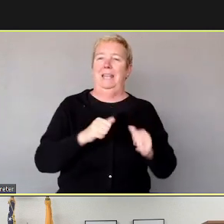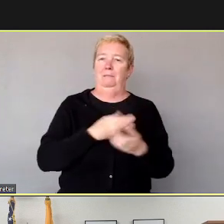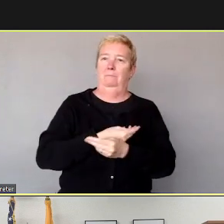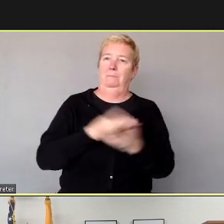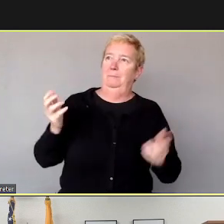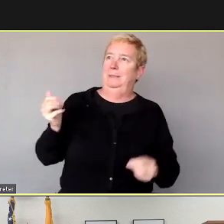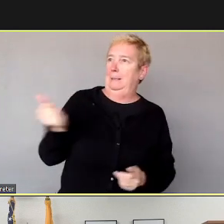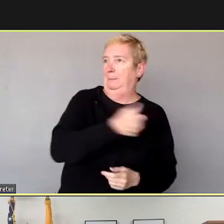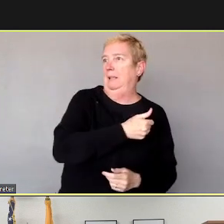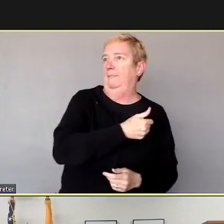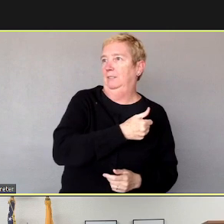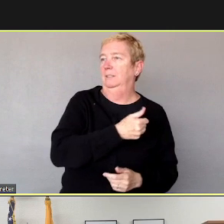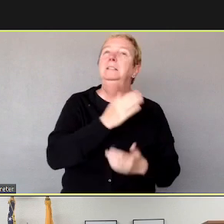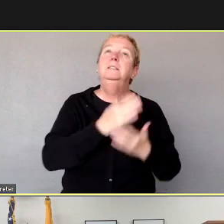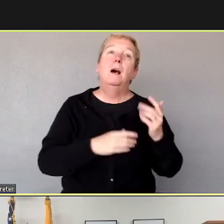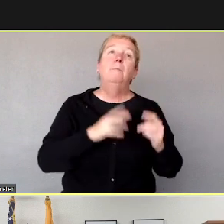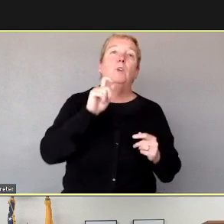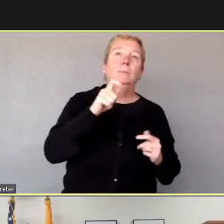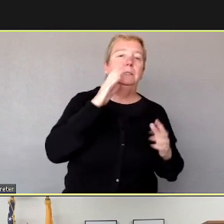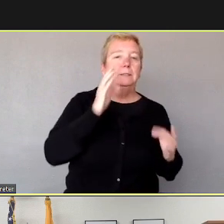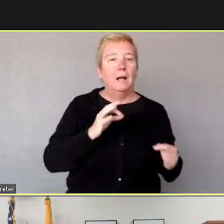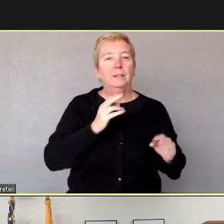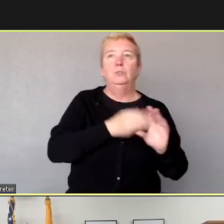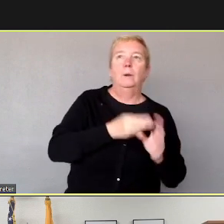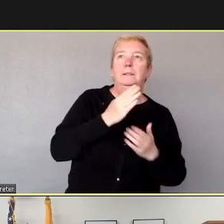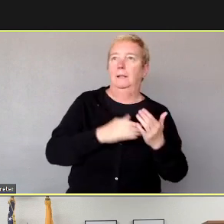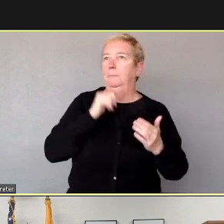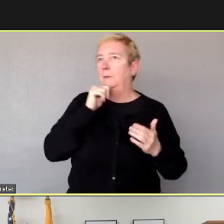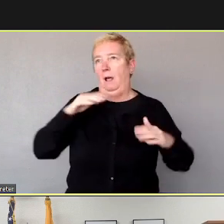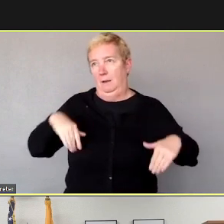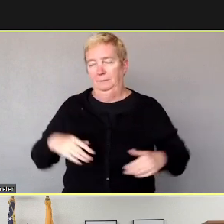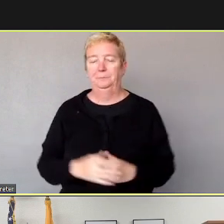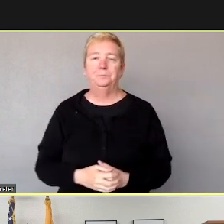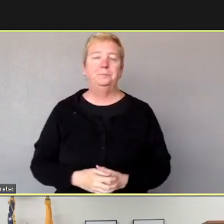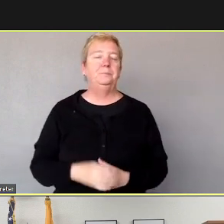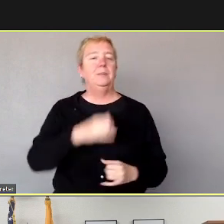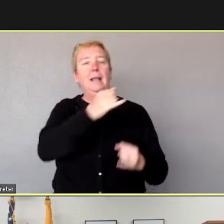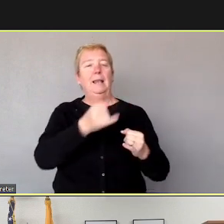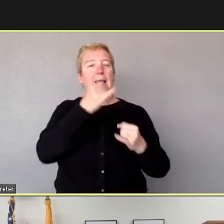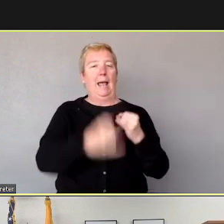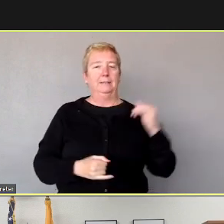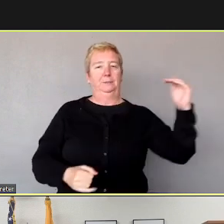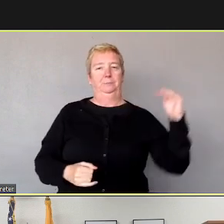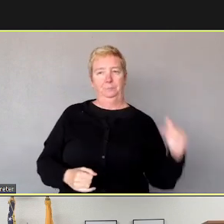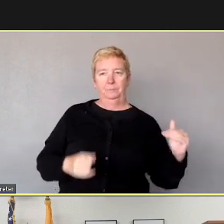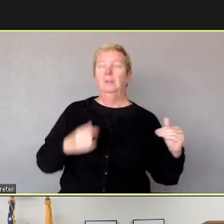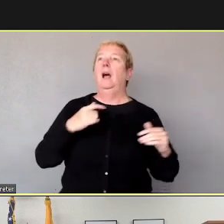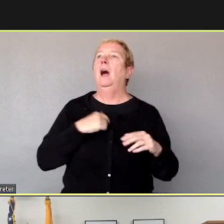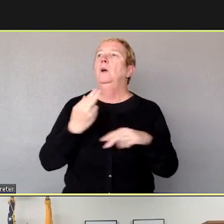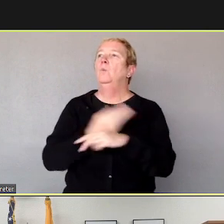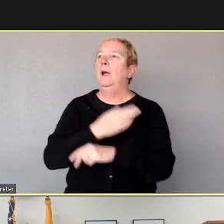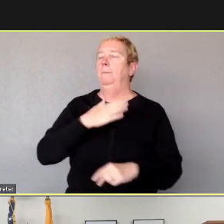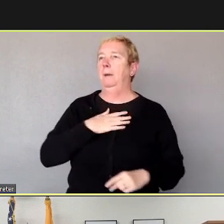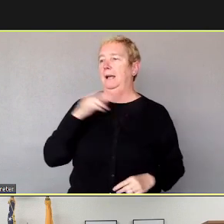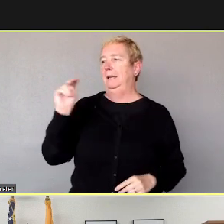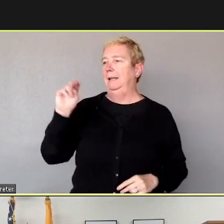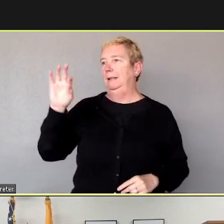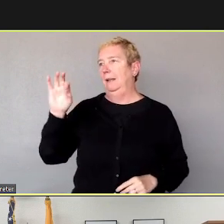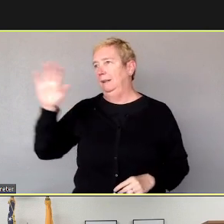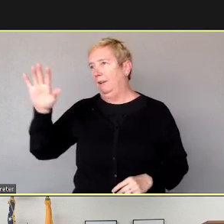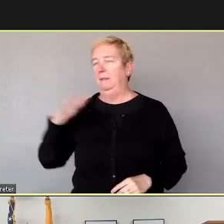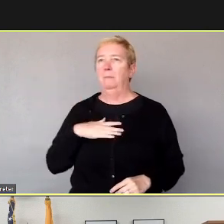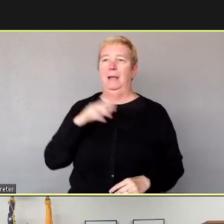and deciding if they want to do it. And lastly, I still wear my N95 or KN95 mask